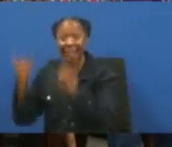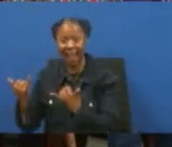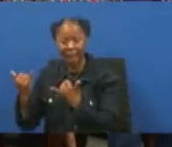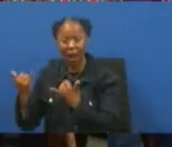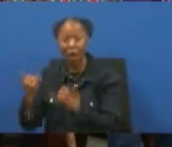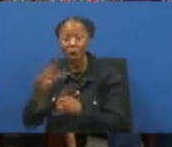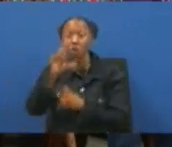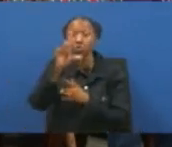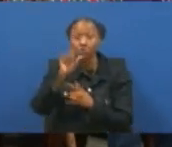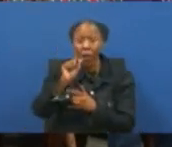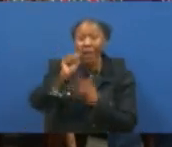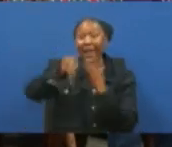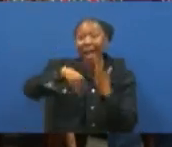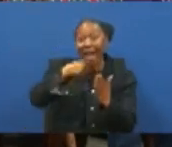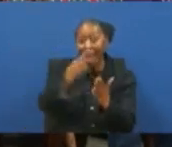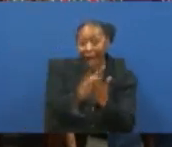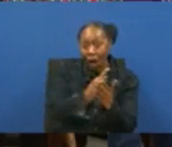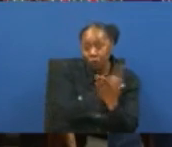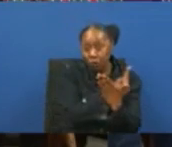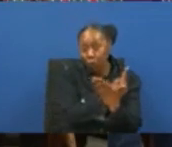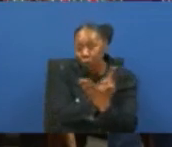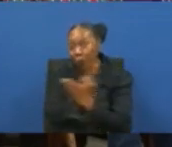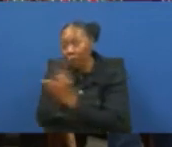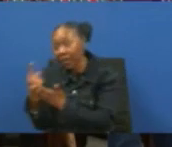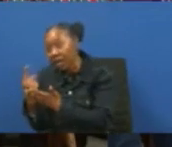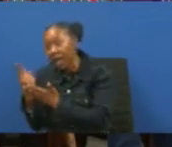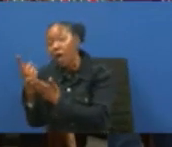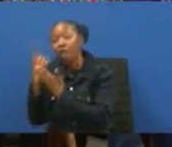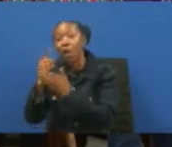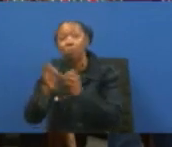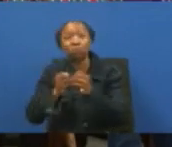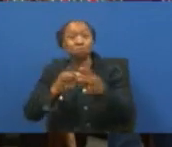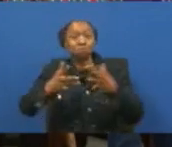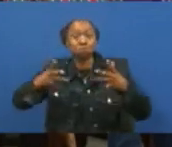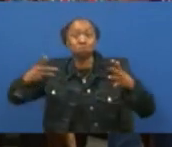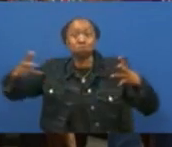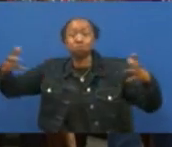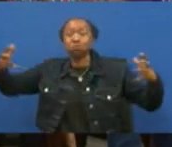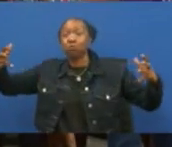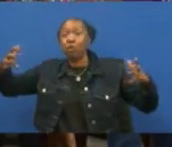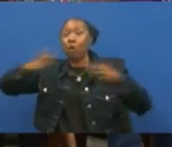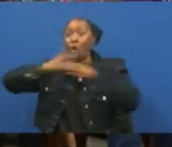a week for over 100 senior citizens.